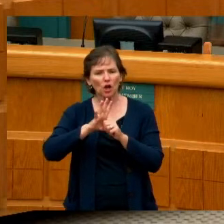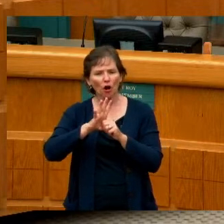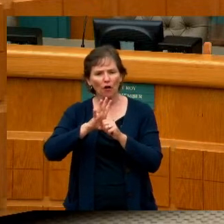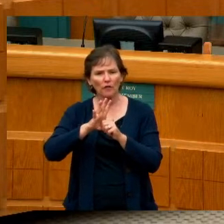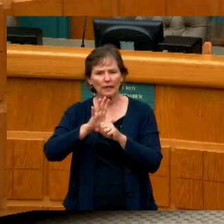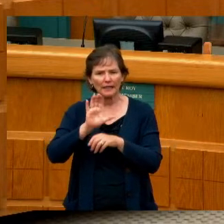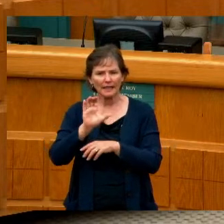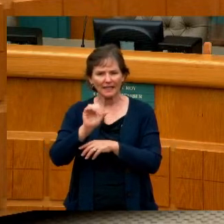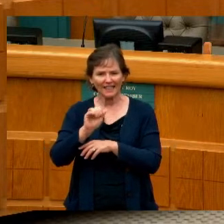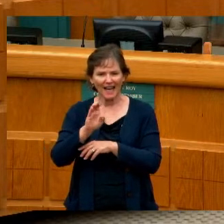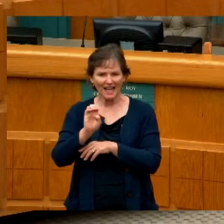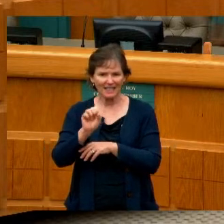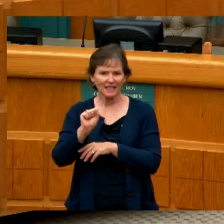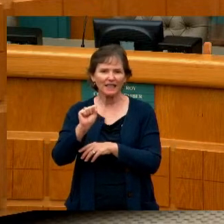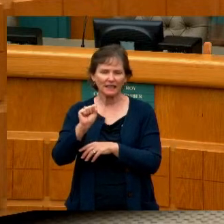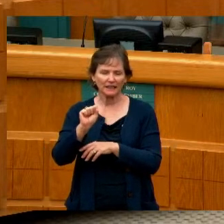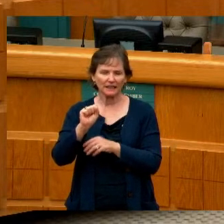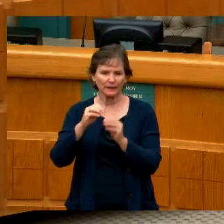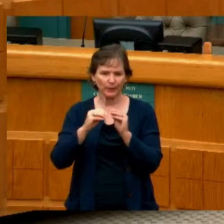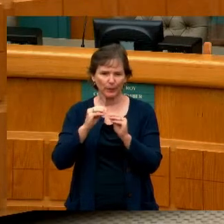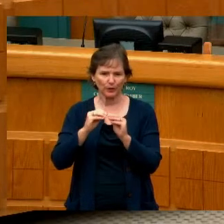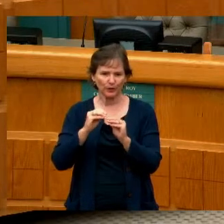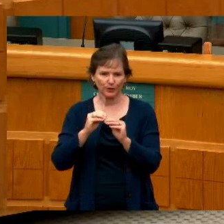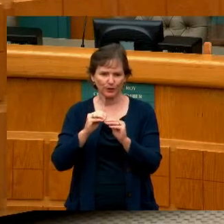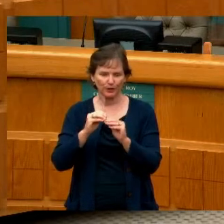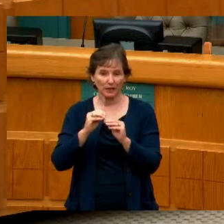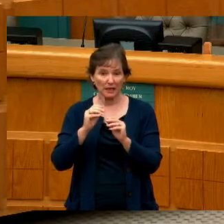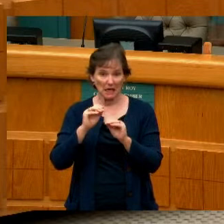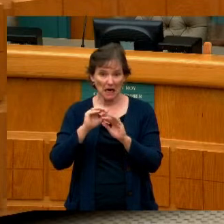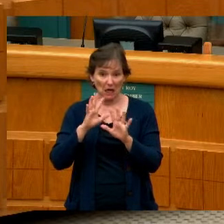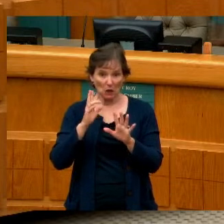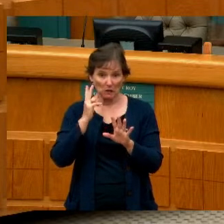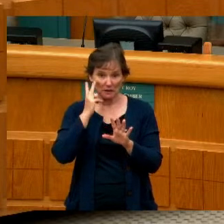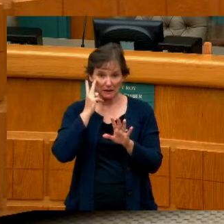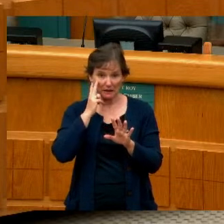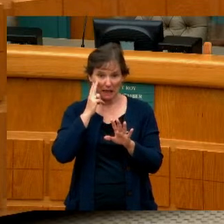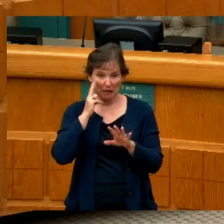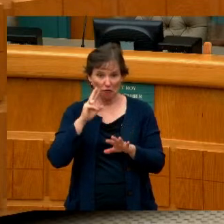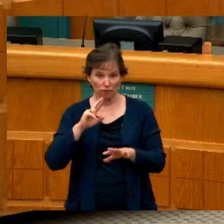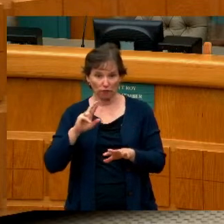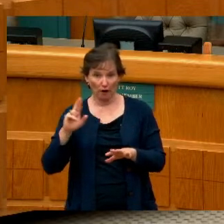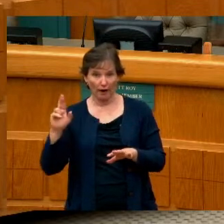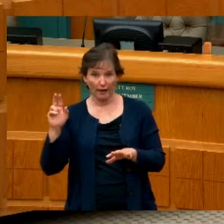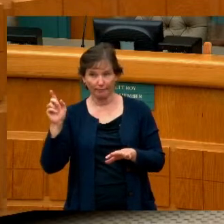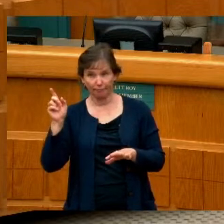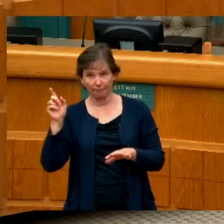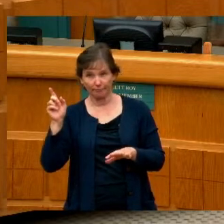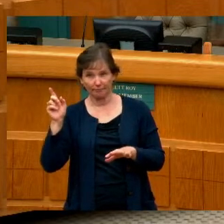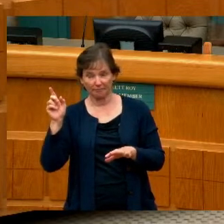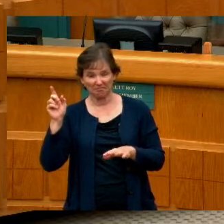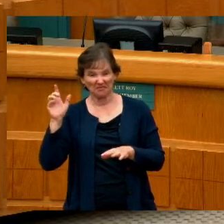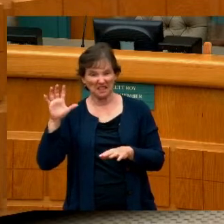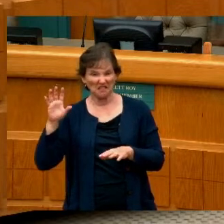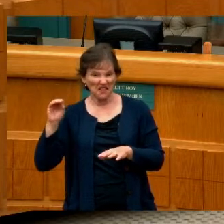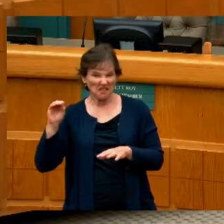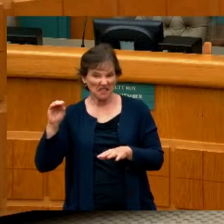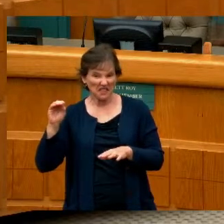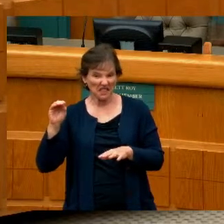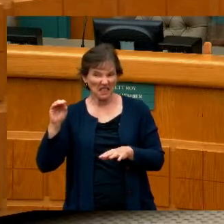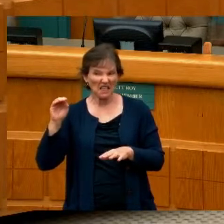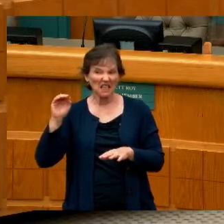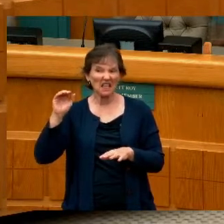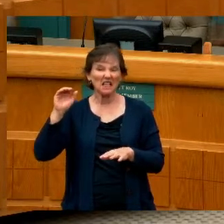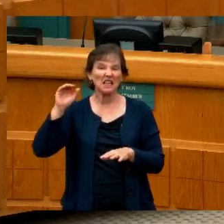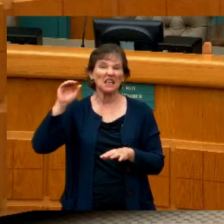There it is. So this basically shows the daily COVID-19 cases here in Nueces County. So you can clearly